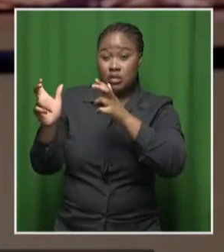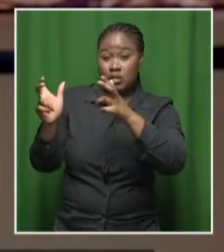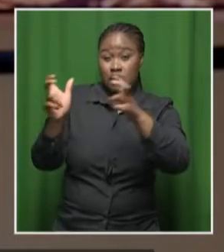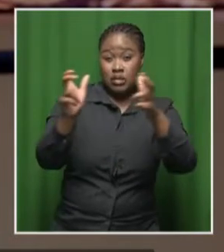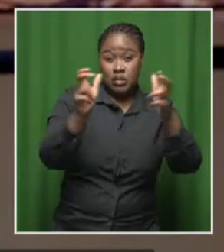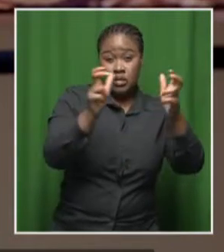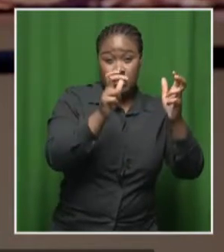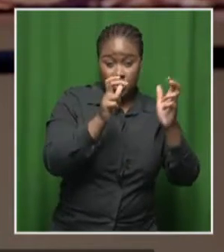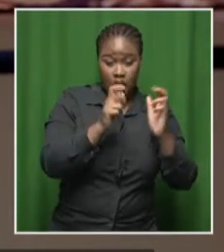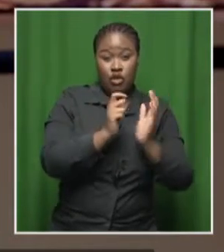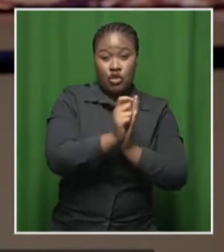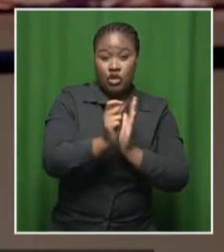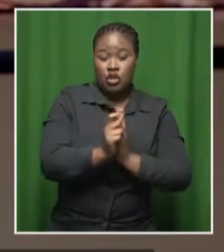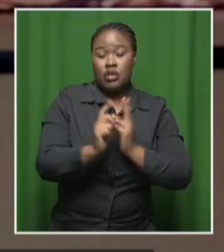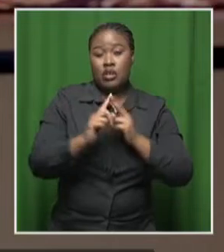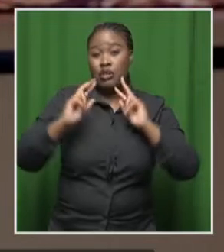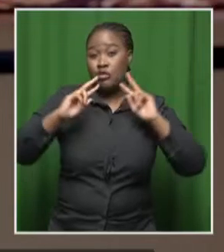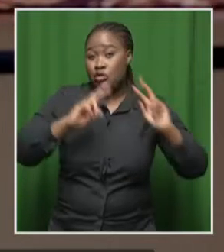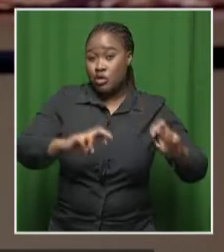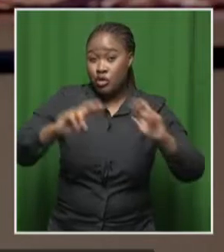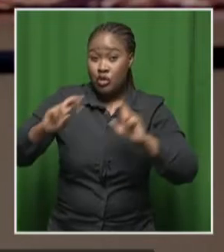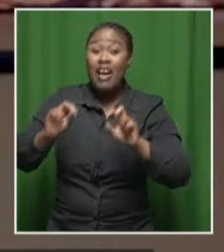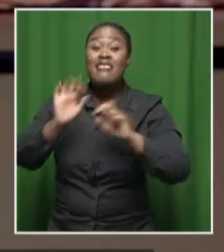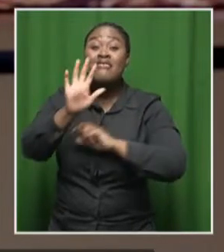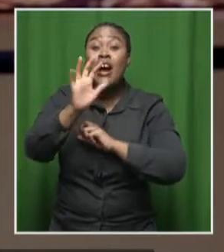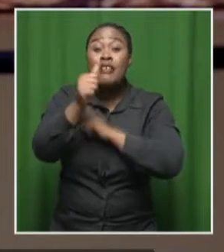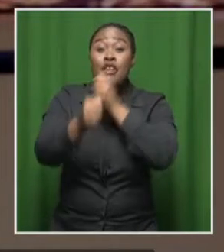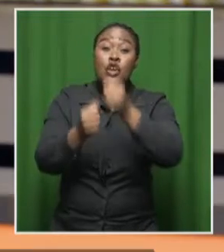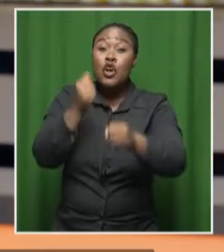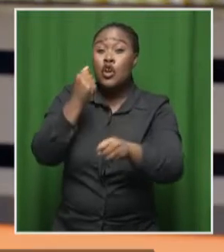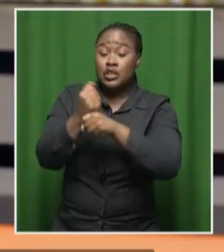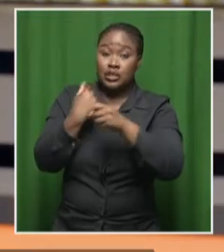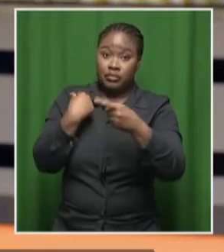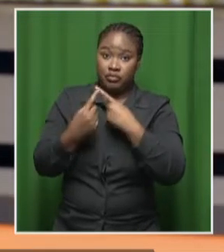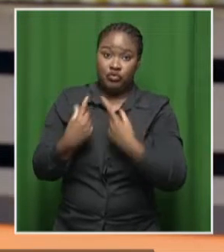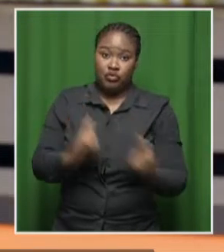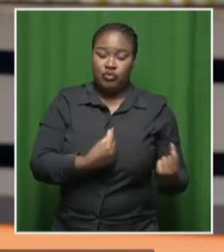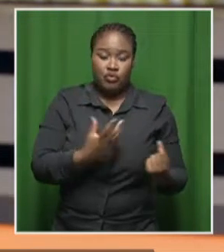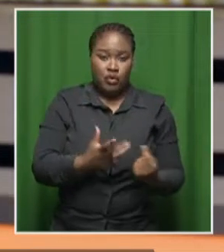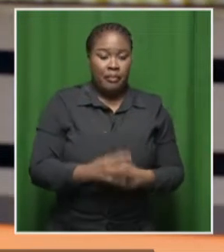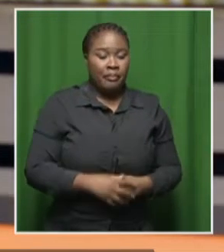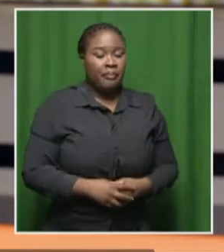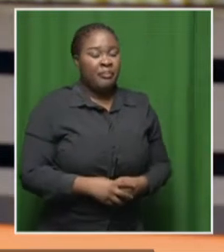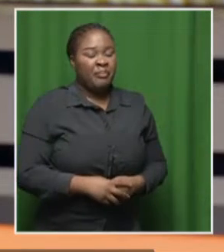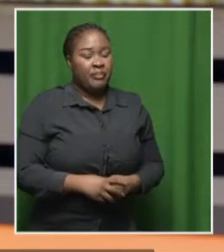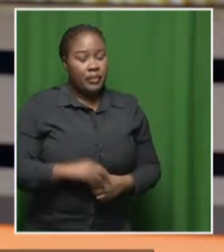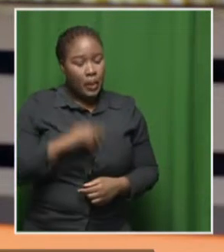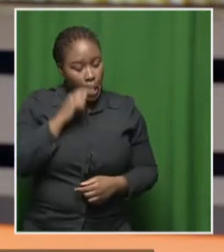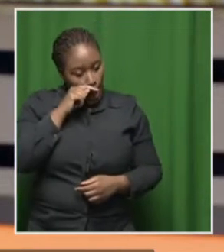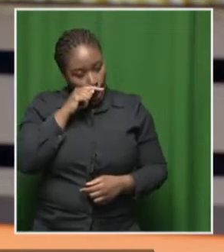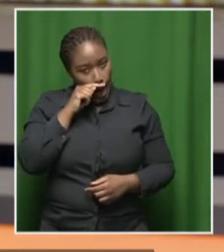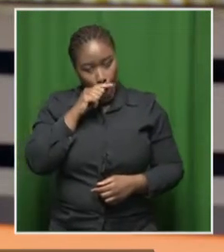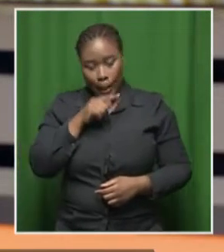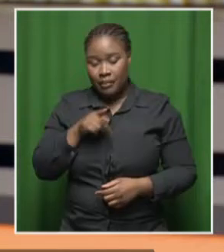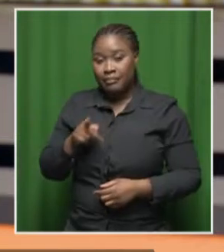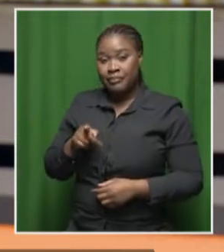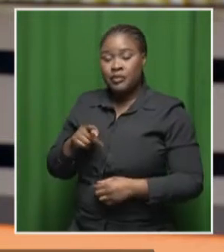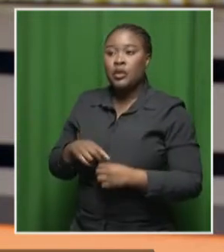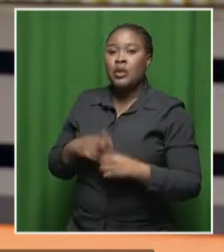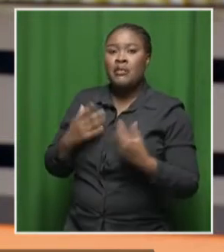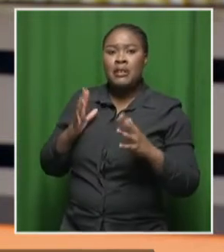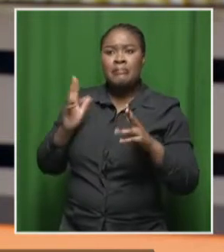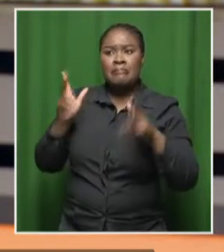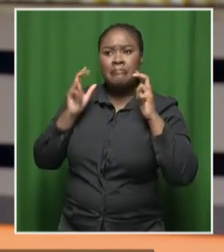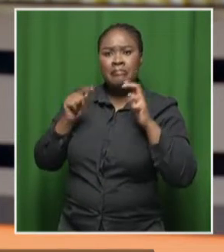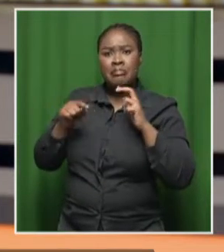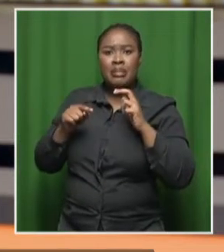and written and researched over 5 years. And as part of your research, have you heard of stories of